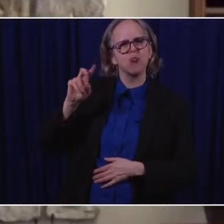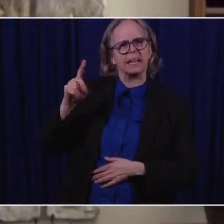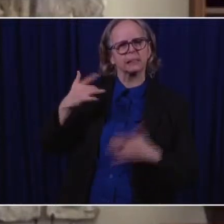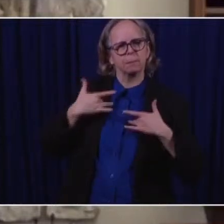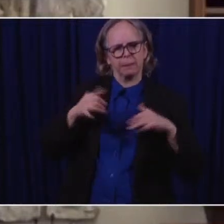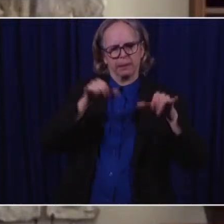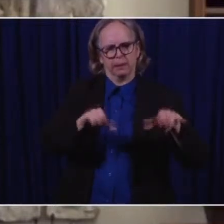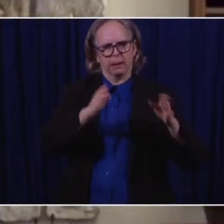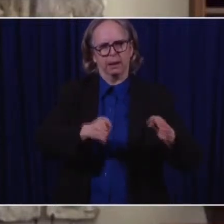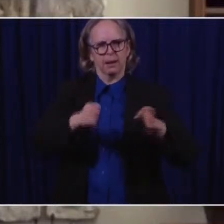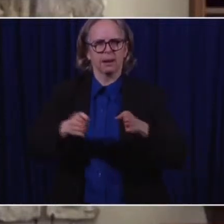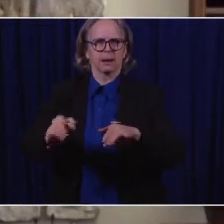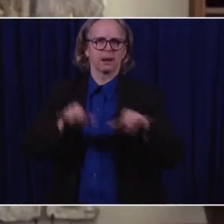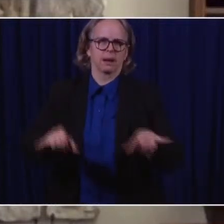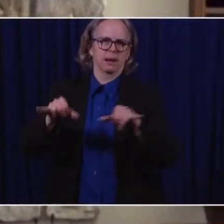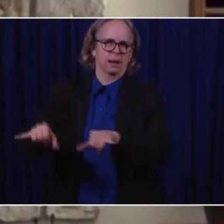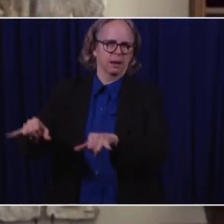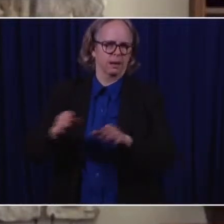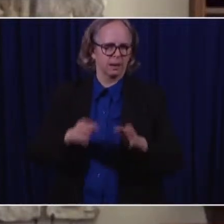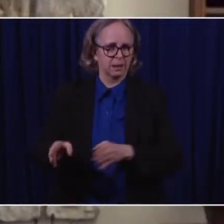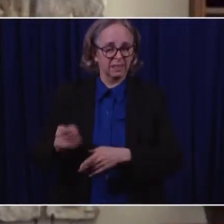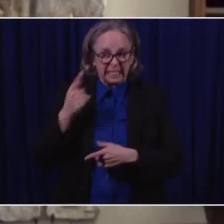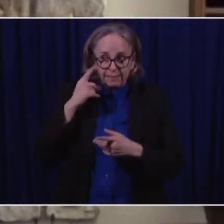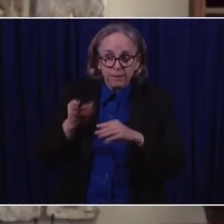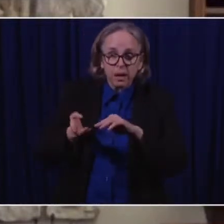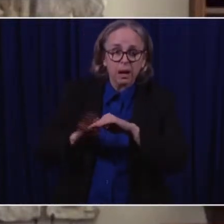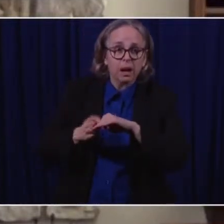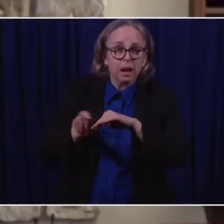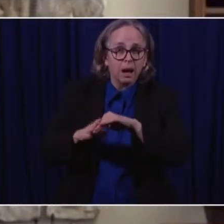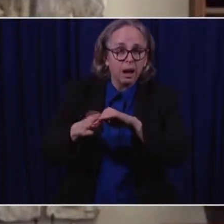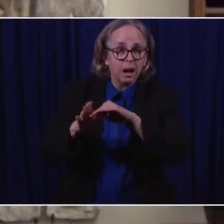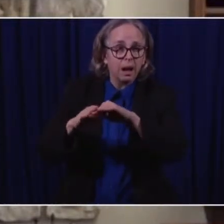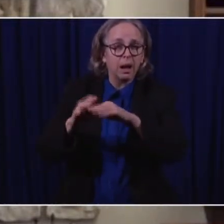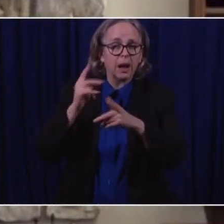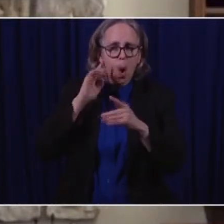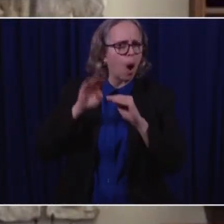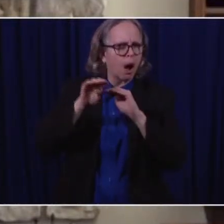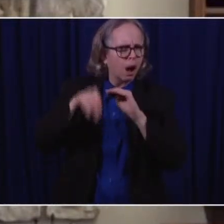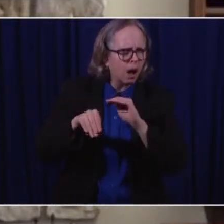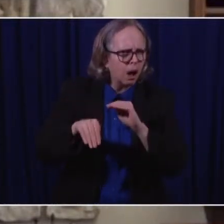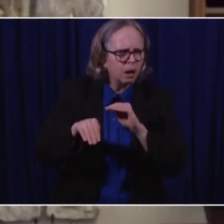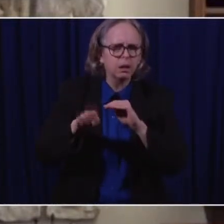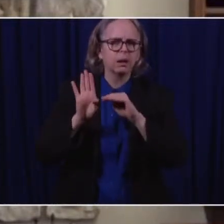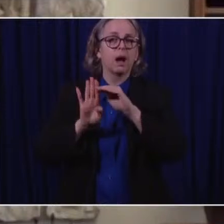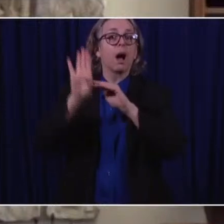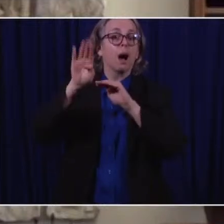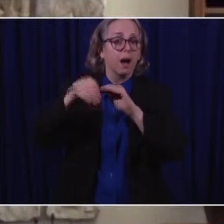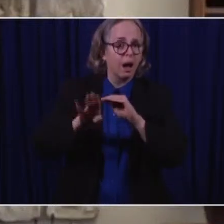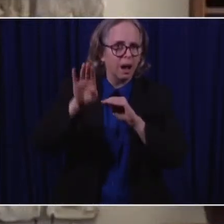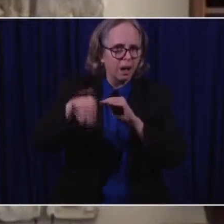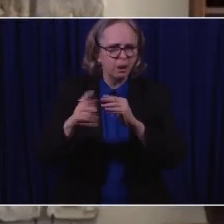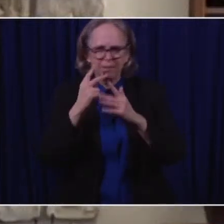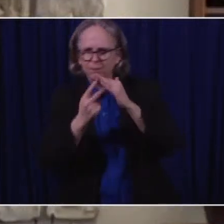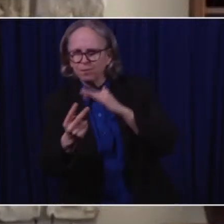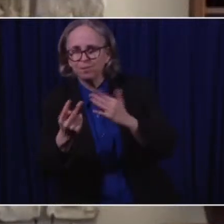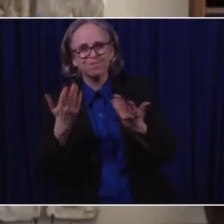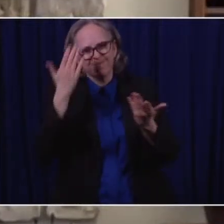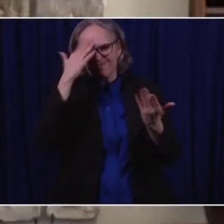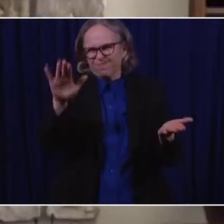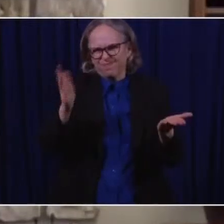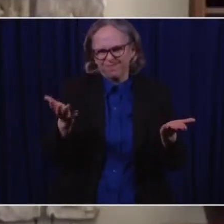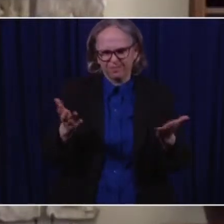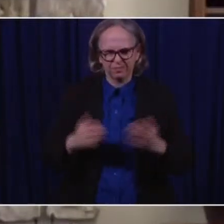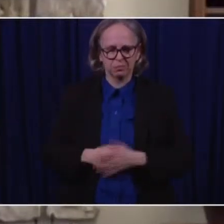What's going to happen in the future? I don't think we know. So we hope that this stays down. We always hope it stays down, but we've learned a